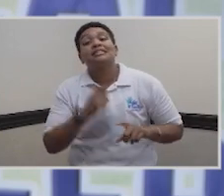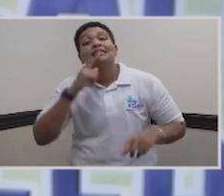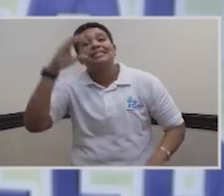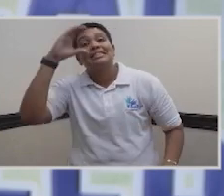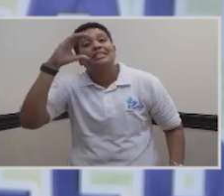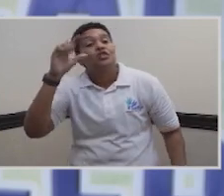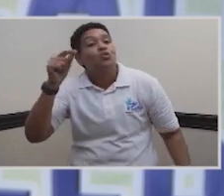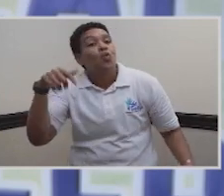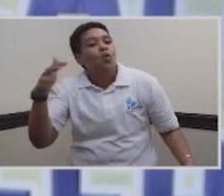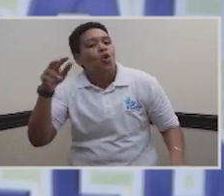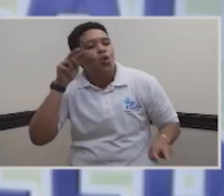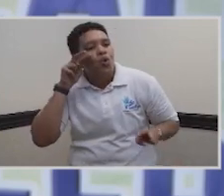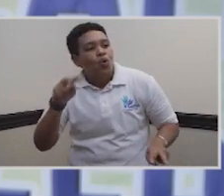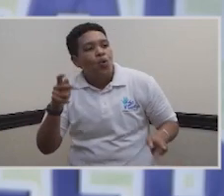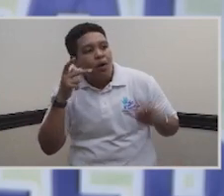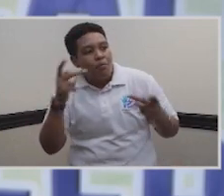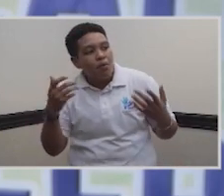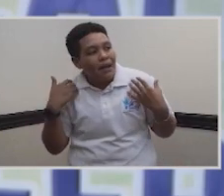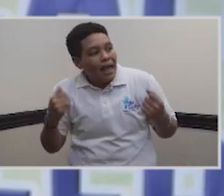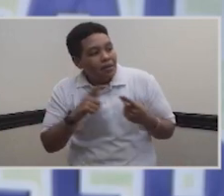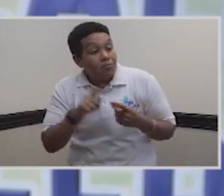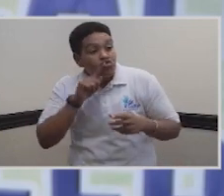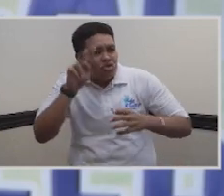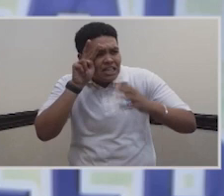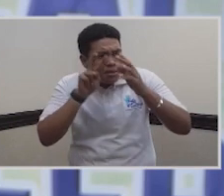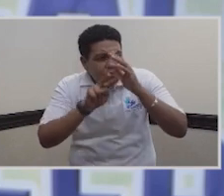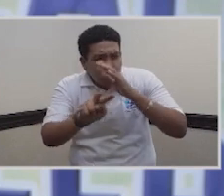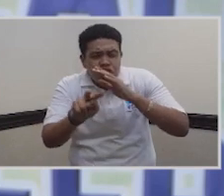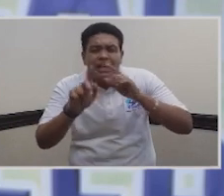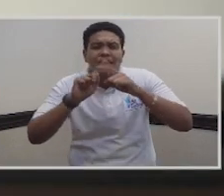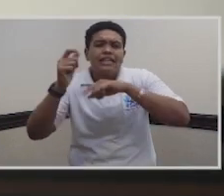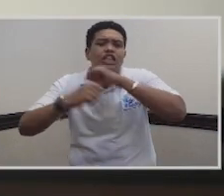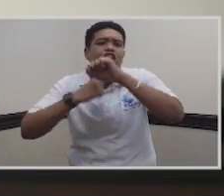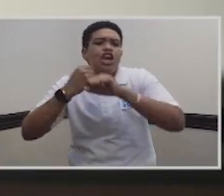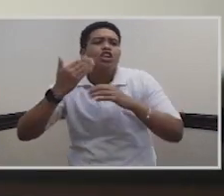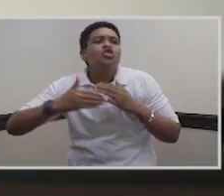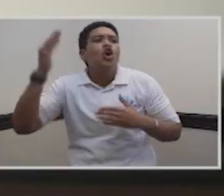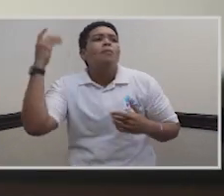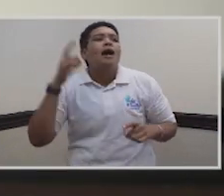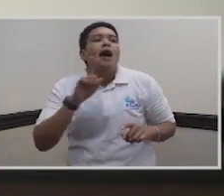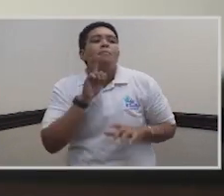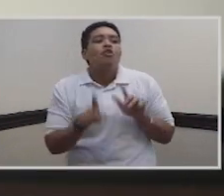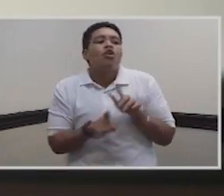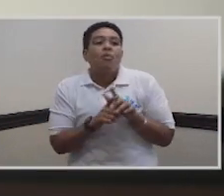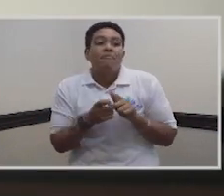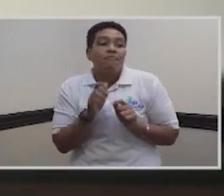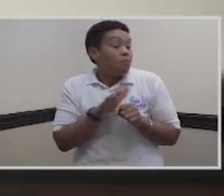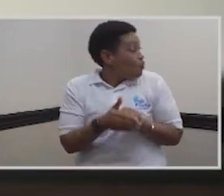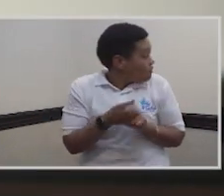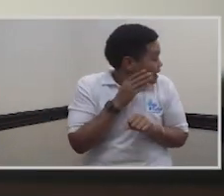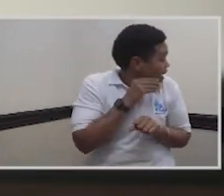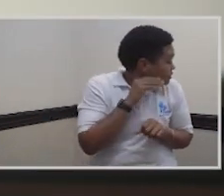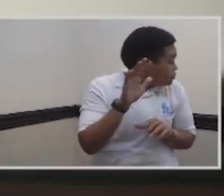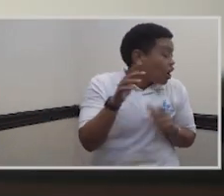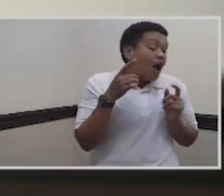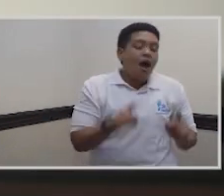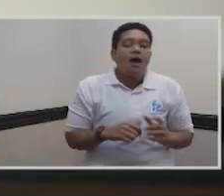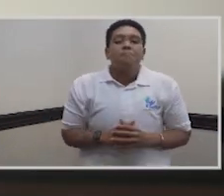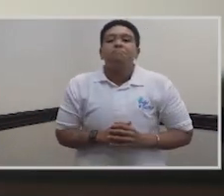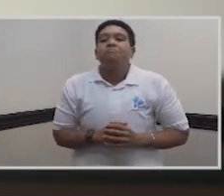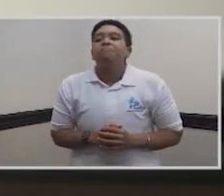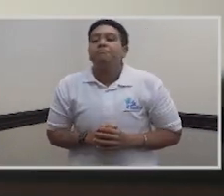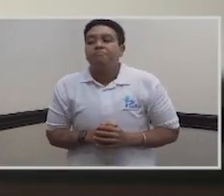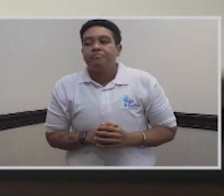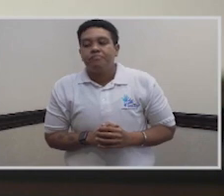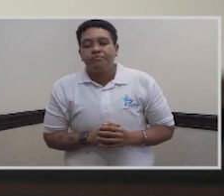to look at public health and project in the years to come, coming out of the COVID experience. And there